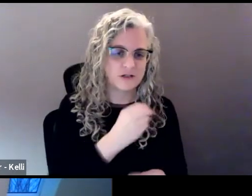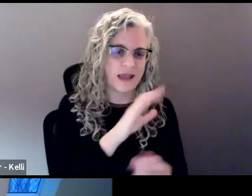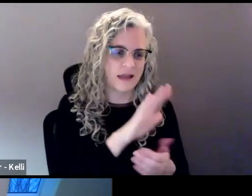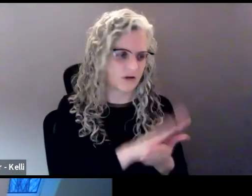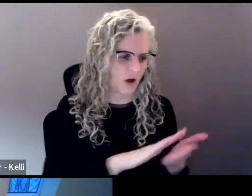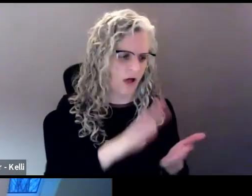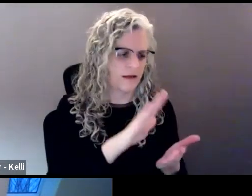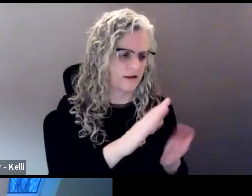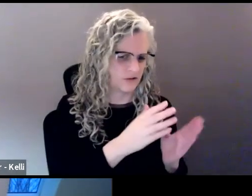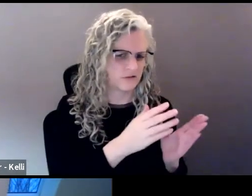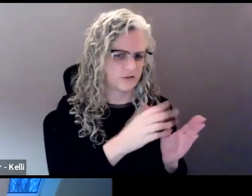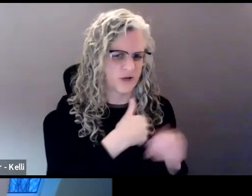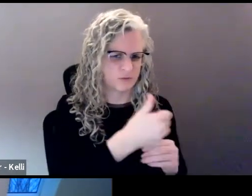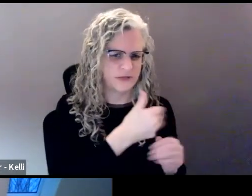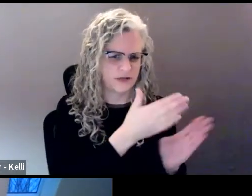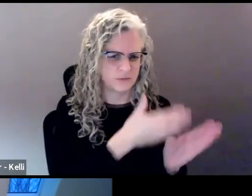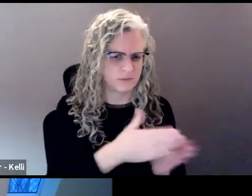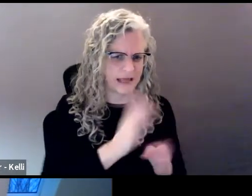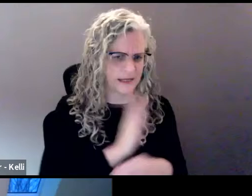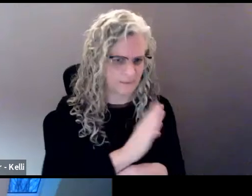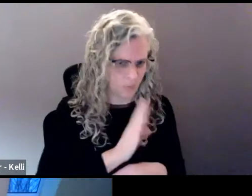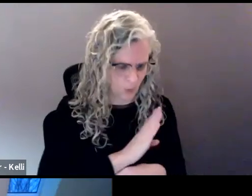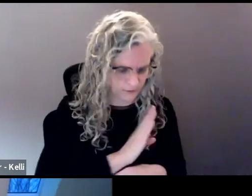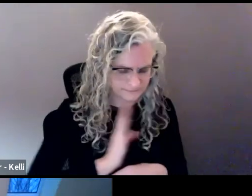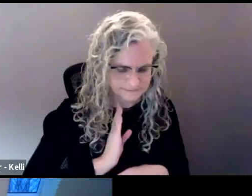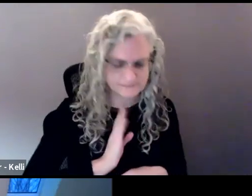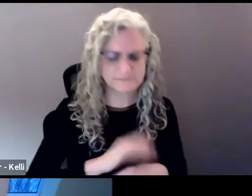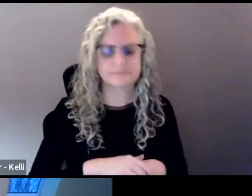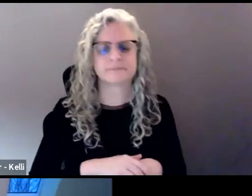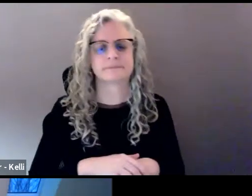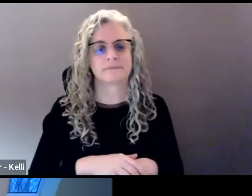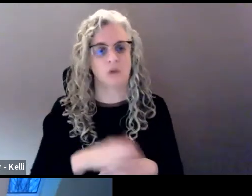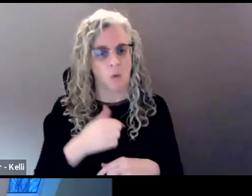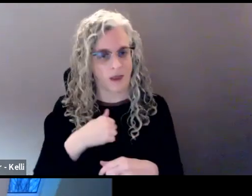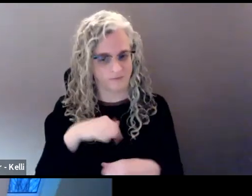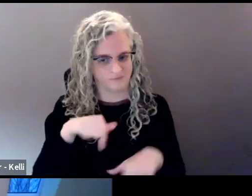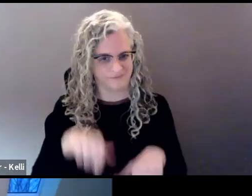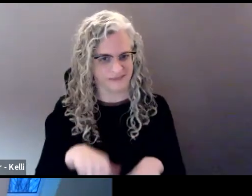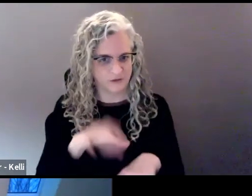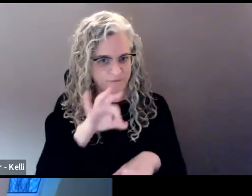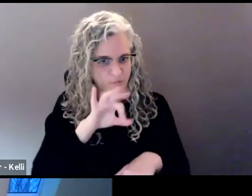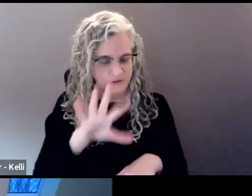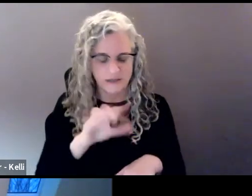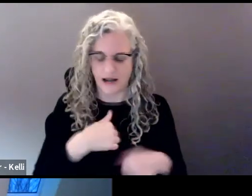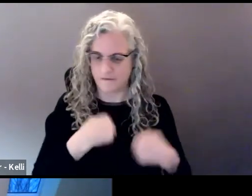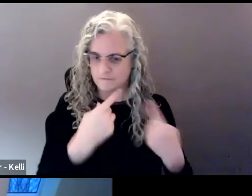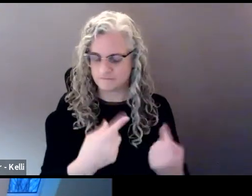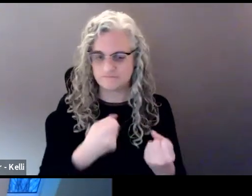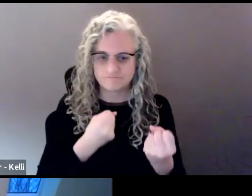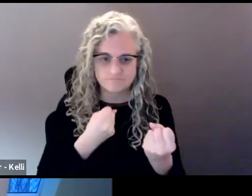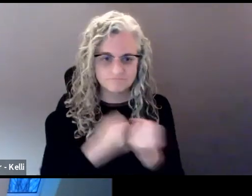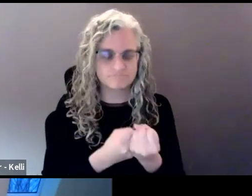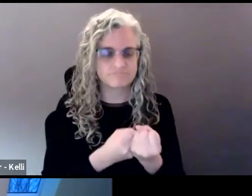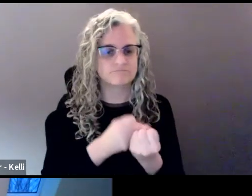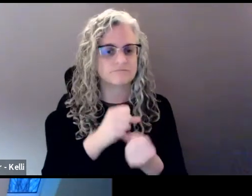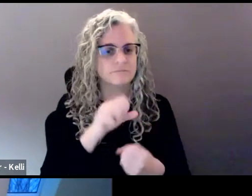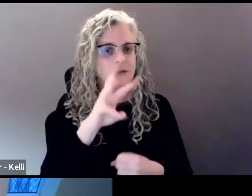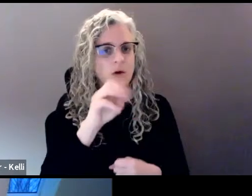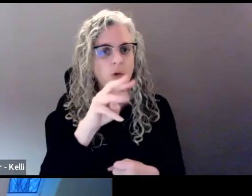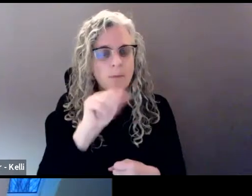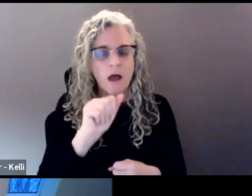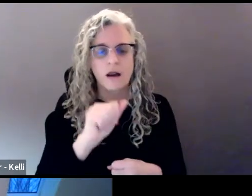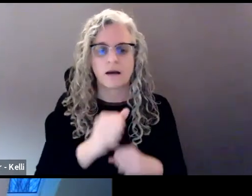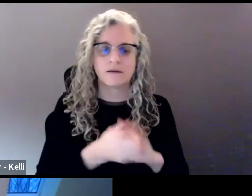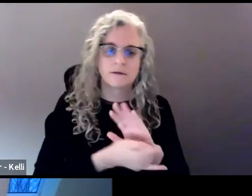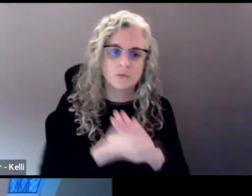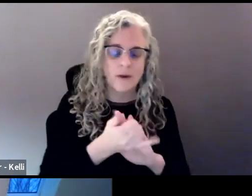I personally, in the city of Falls Church, have long been the strongest possible supporters of both Metro Rail and Metro Bus,